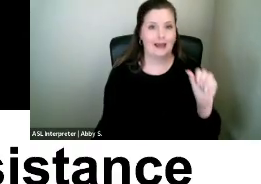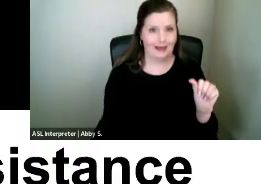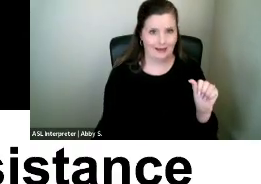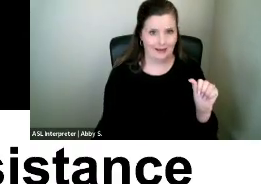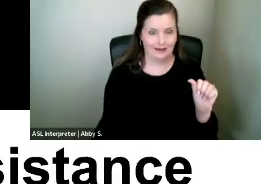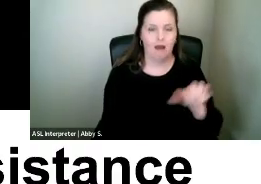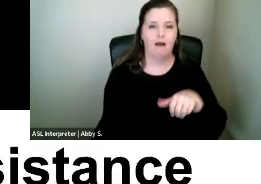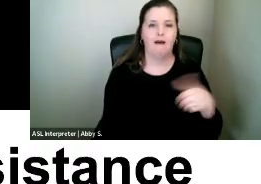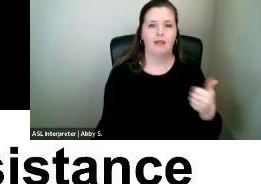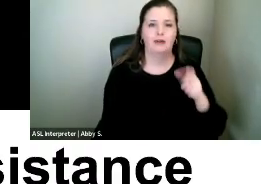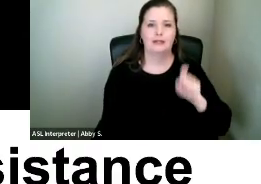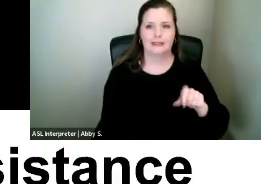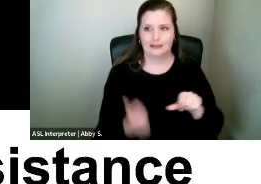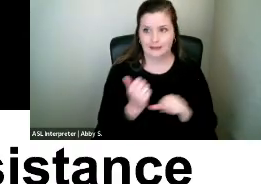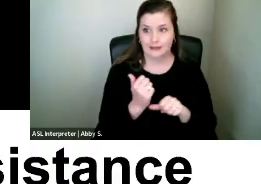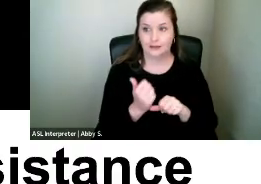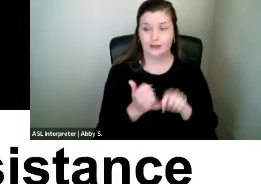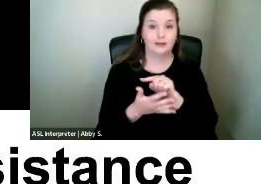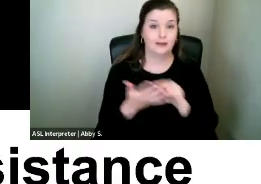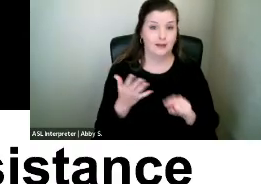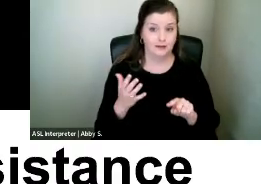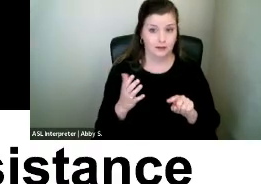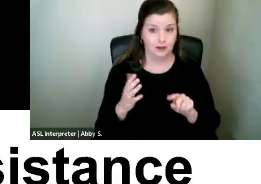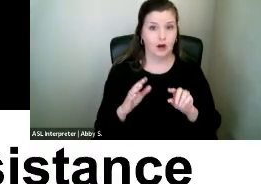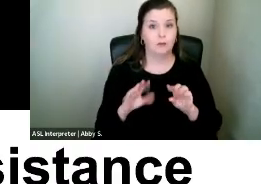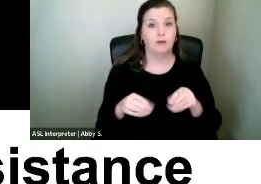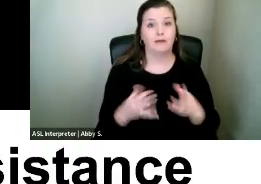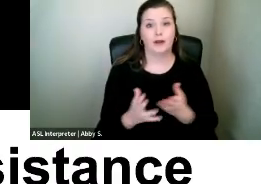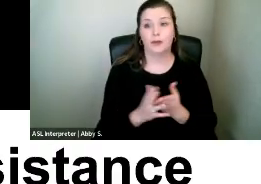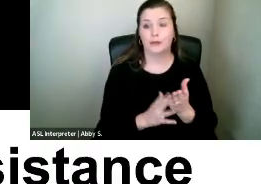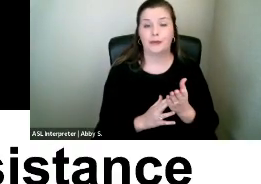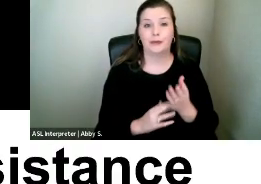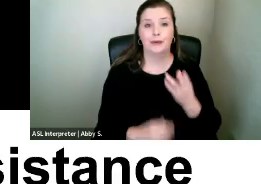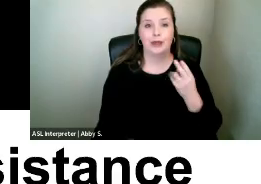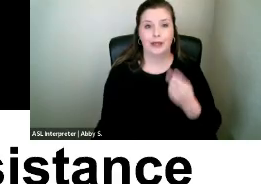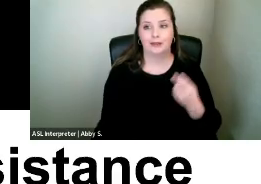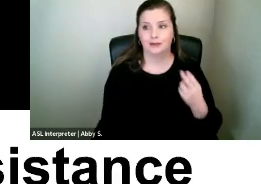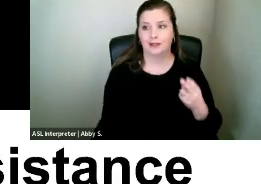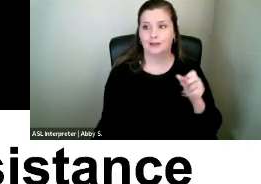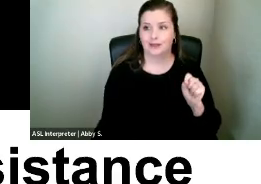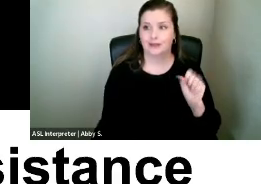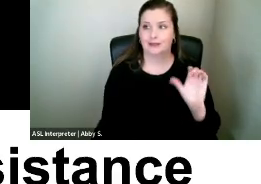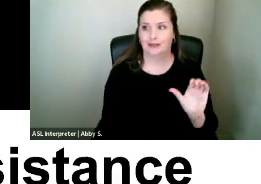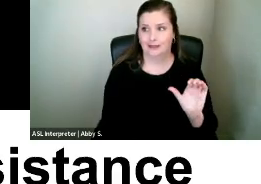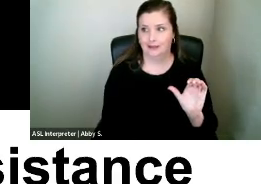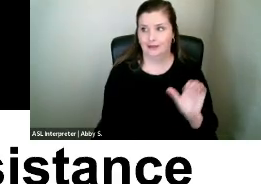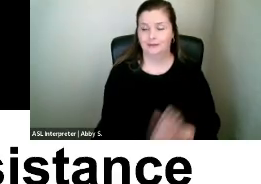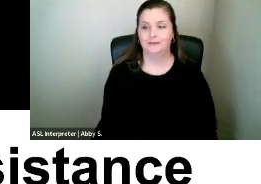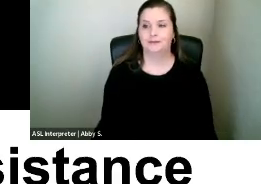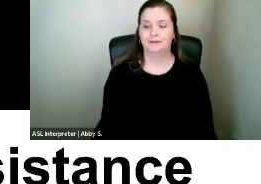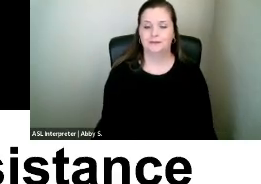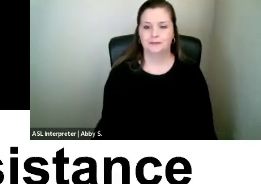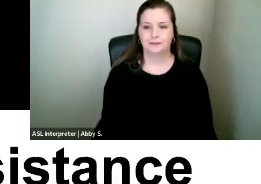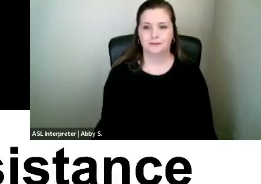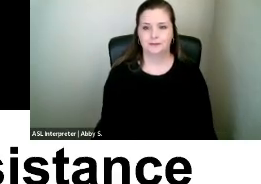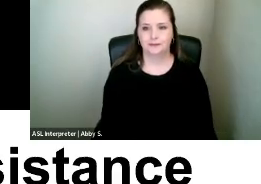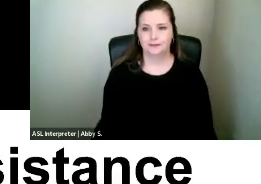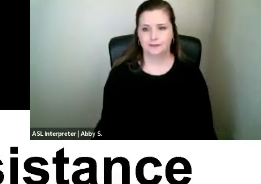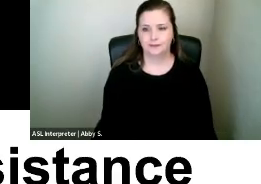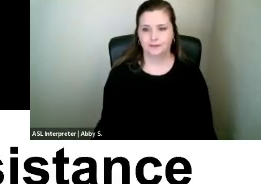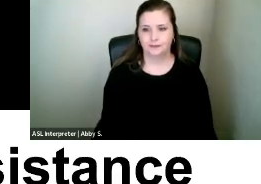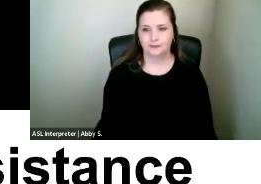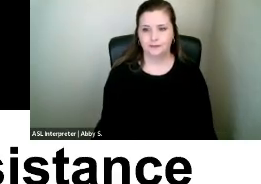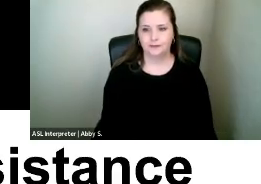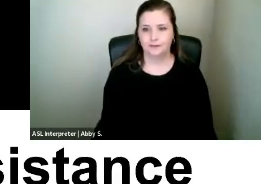Assistance, these programs are administered by Health and Human Services. So some programs under